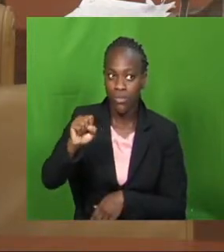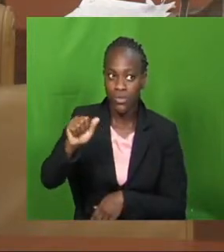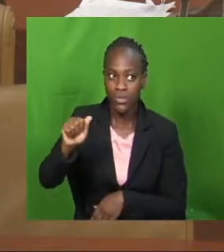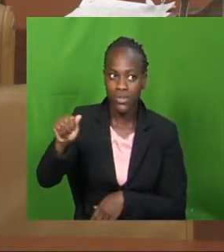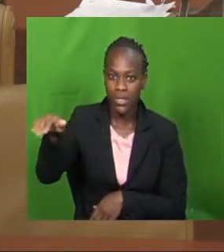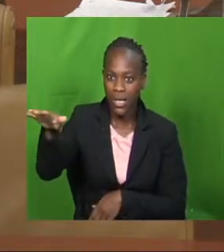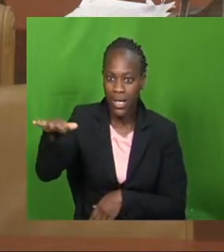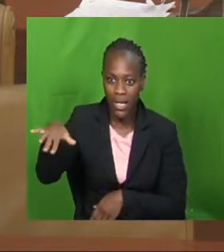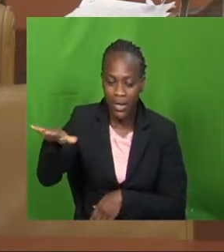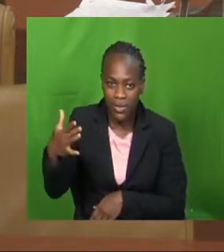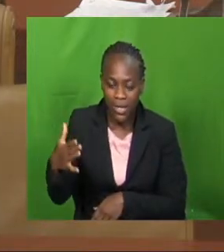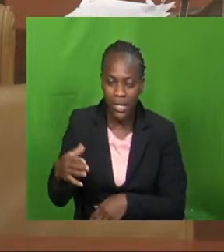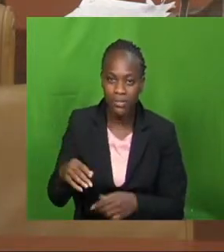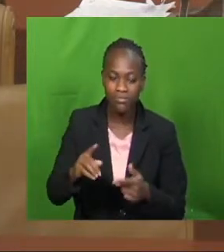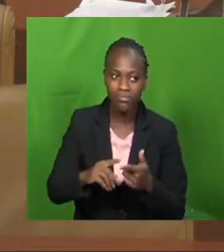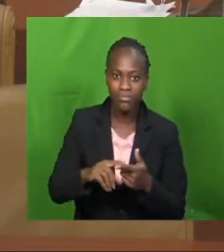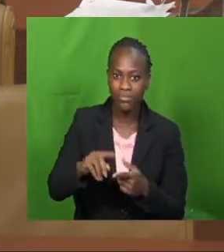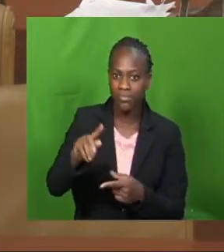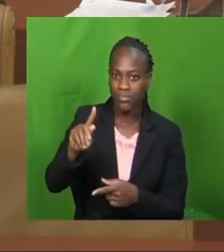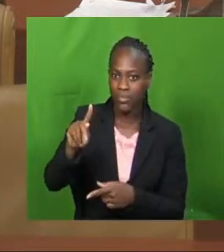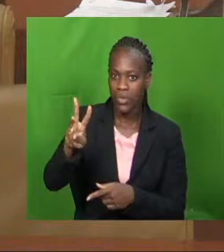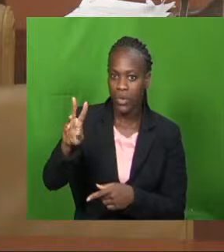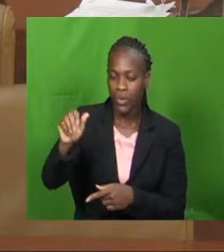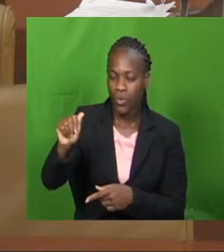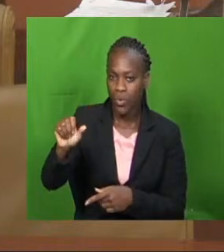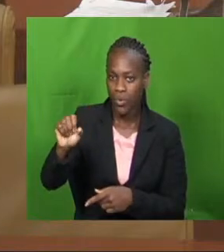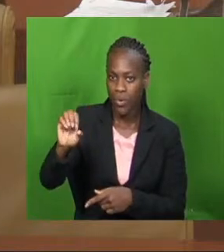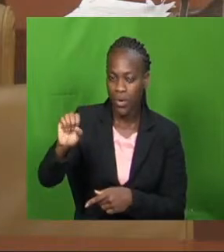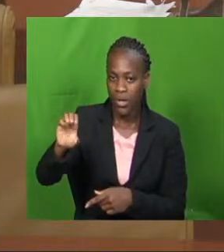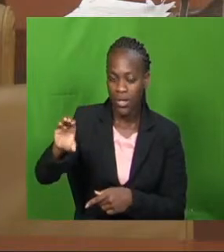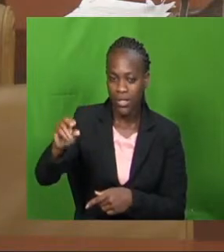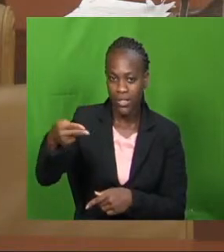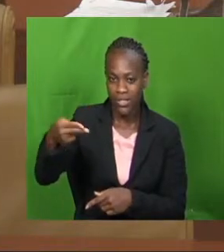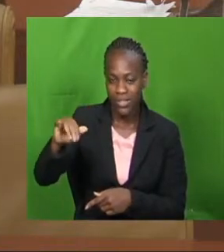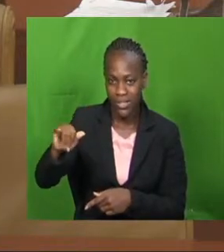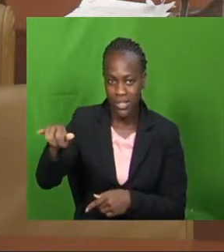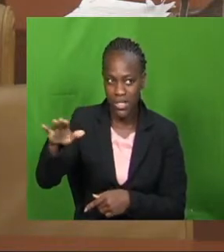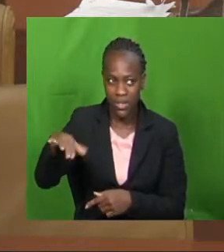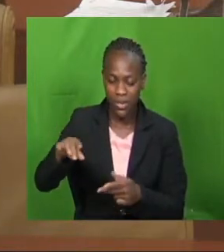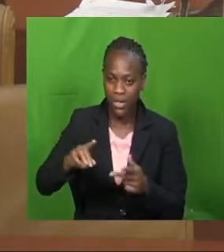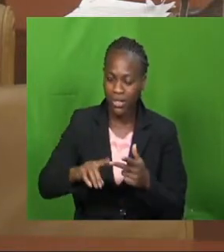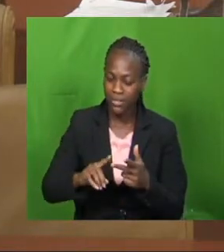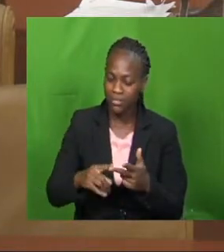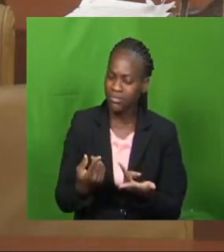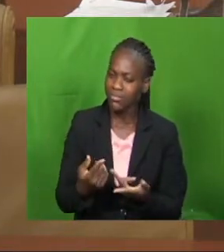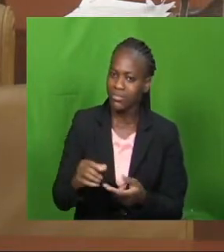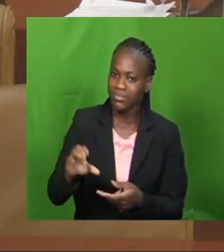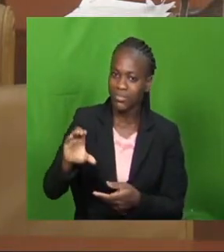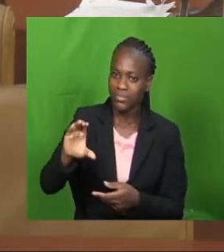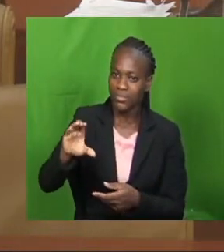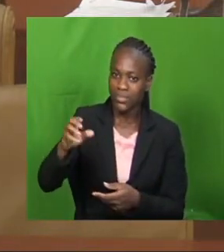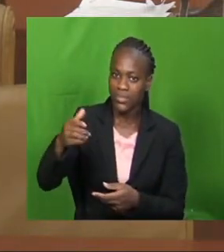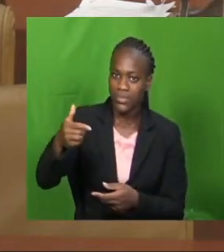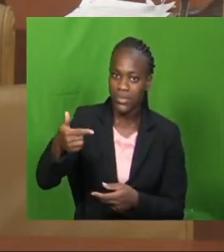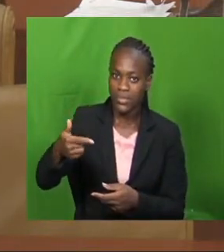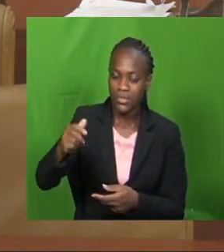the Panchim area around Hilda. We also have Chale Krum, Ifuanta,